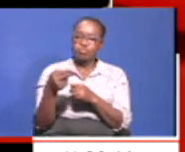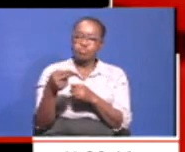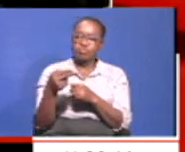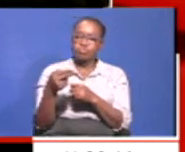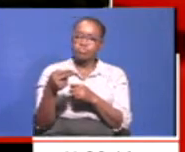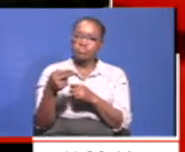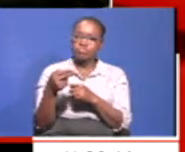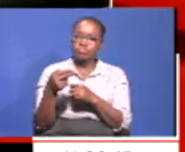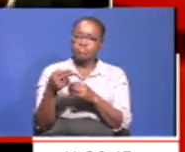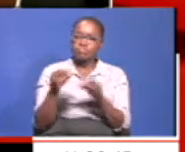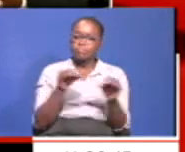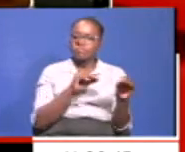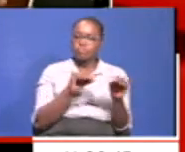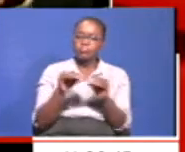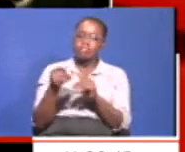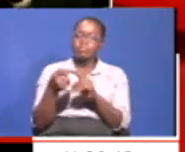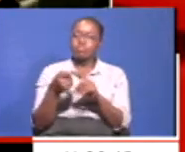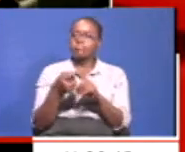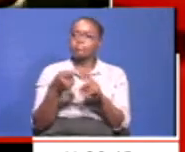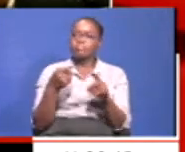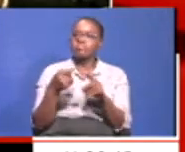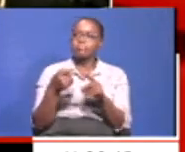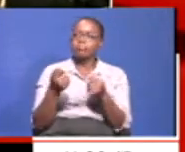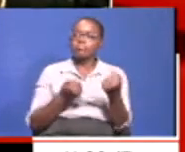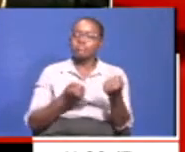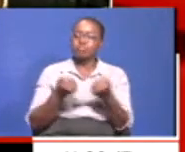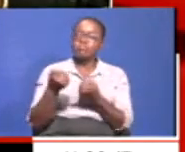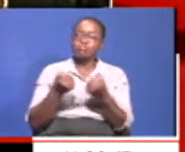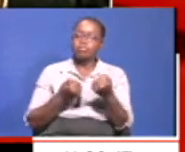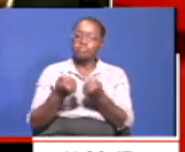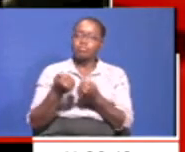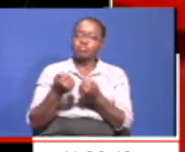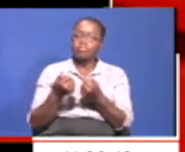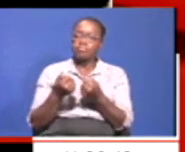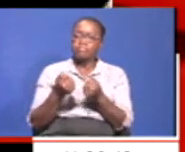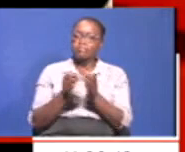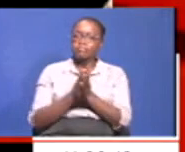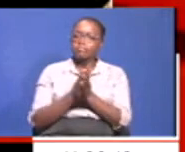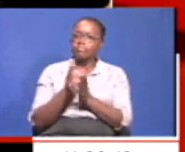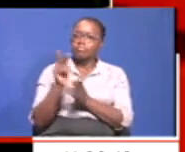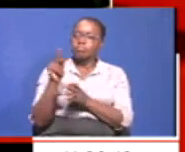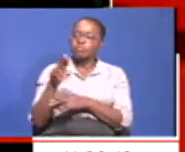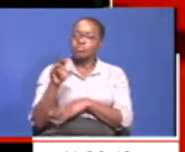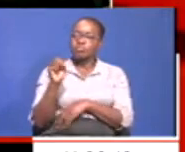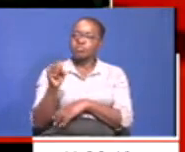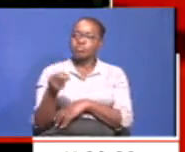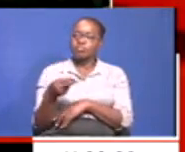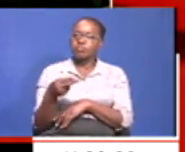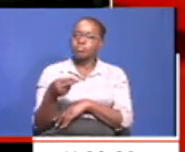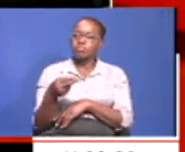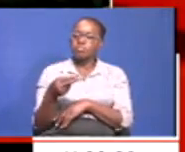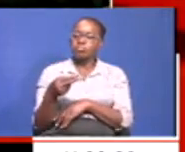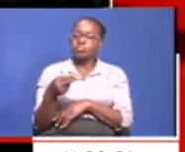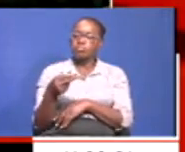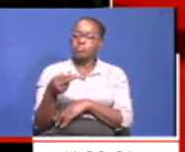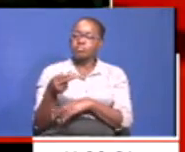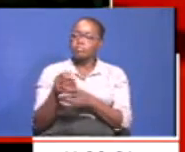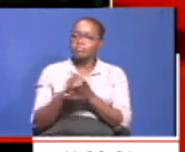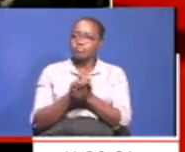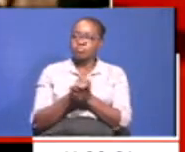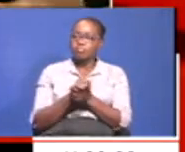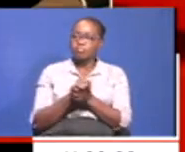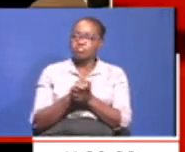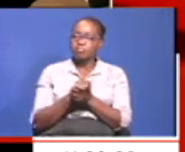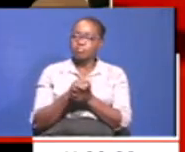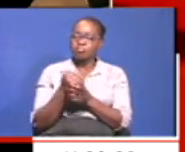having moved from autocross. Kush Patel, the younger brother to Karan Patel. The other